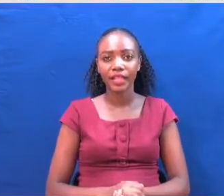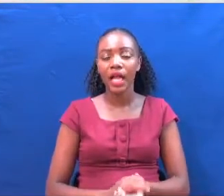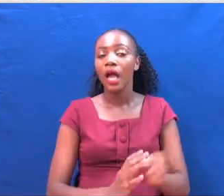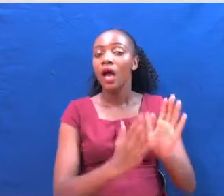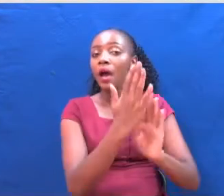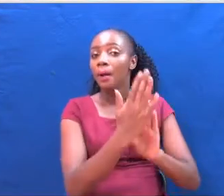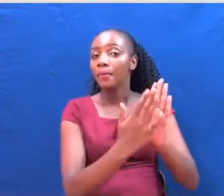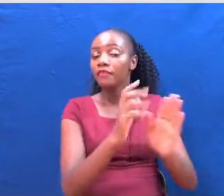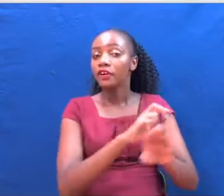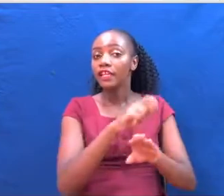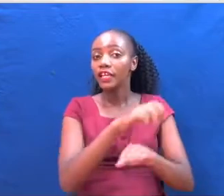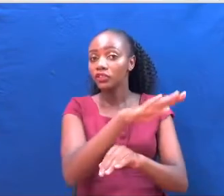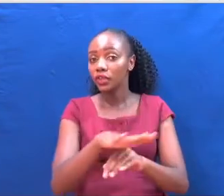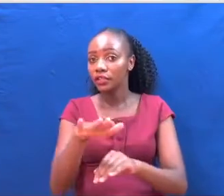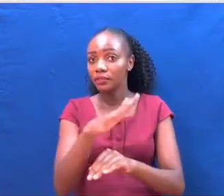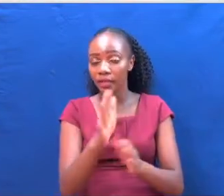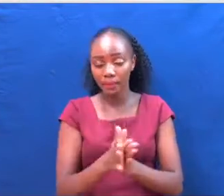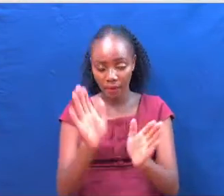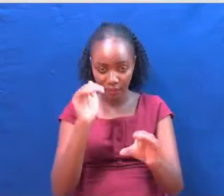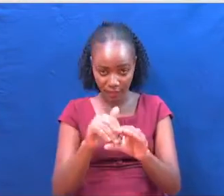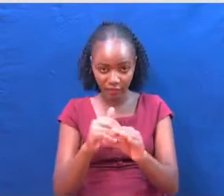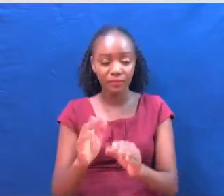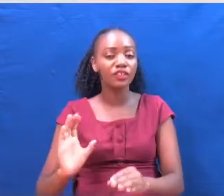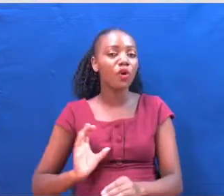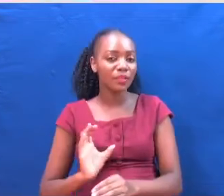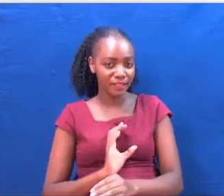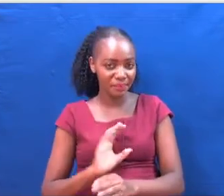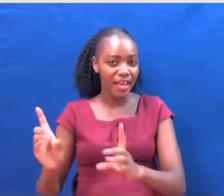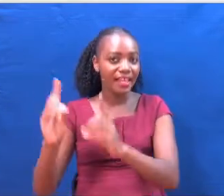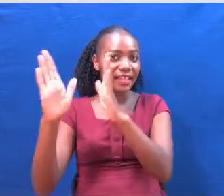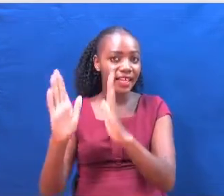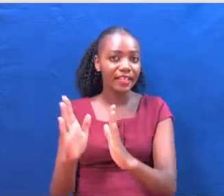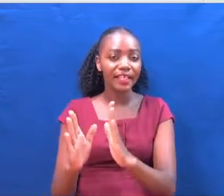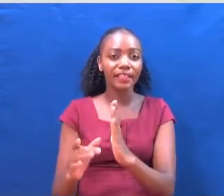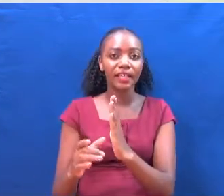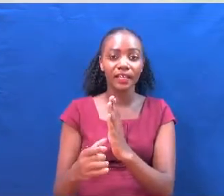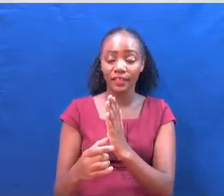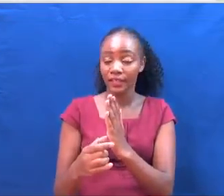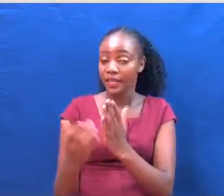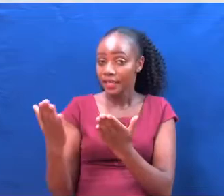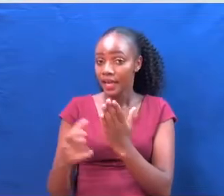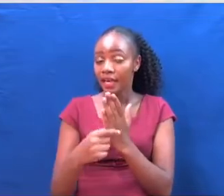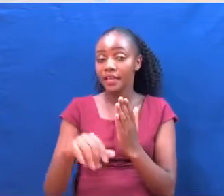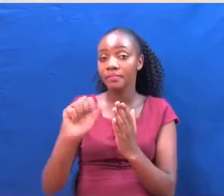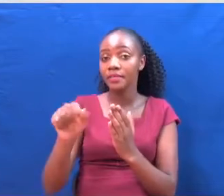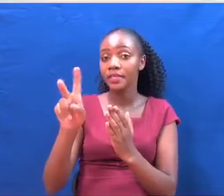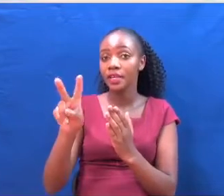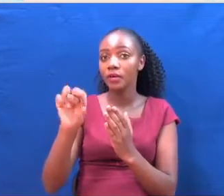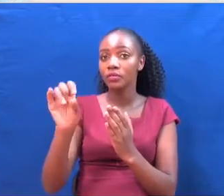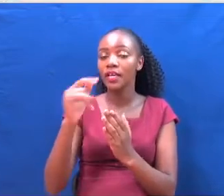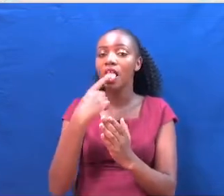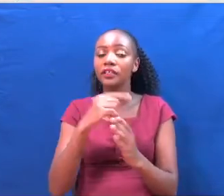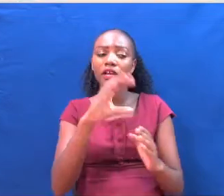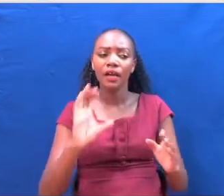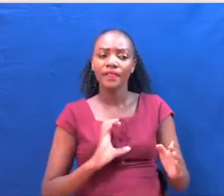Appearing before the National Assembly's Public Investment Committee, the director Leon Deco Limited, Eunice Cherono, told the